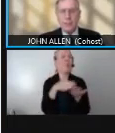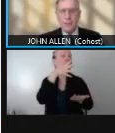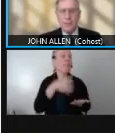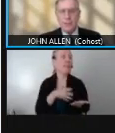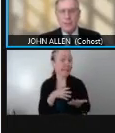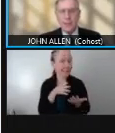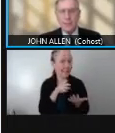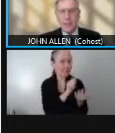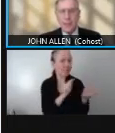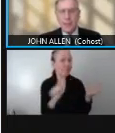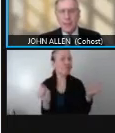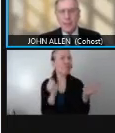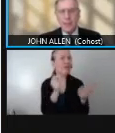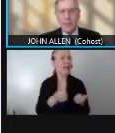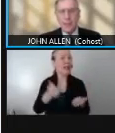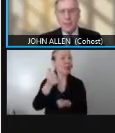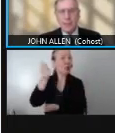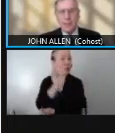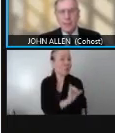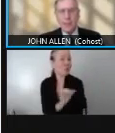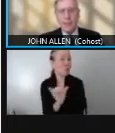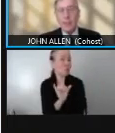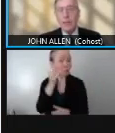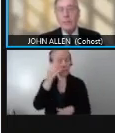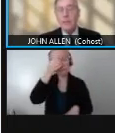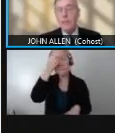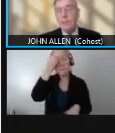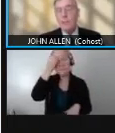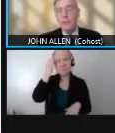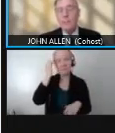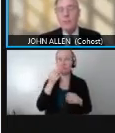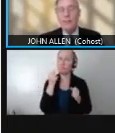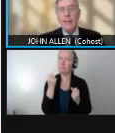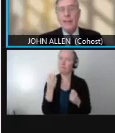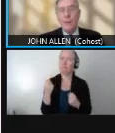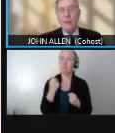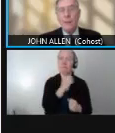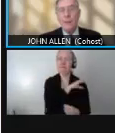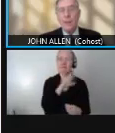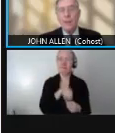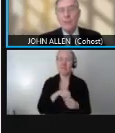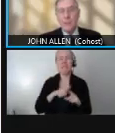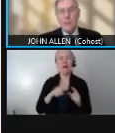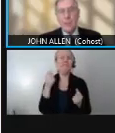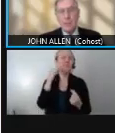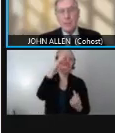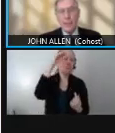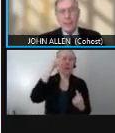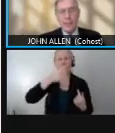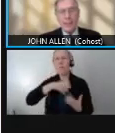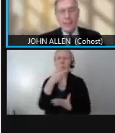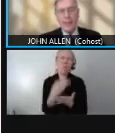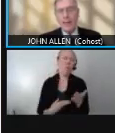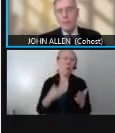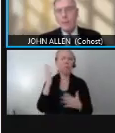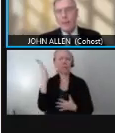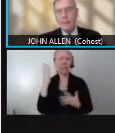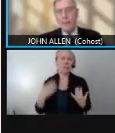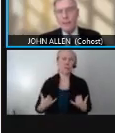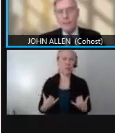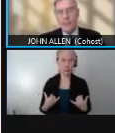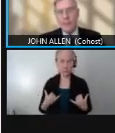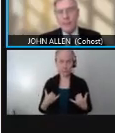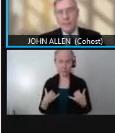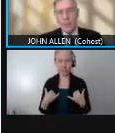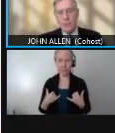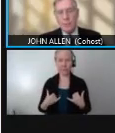in positions that we have today that are contributing greatly. But it will be both men and women in presentation today that have